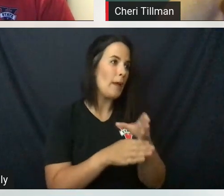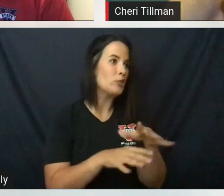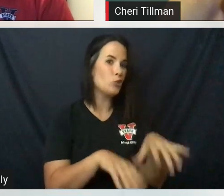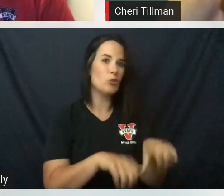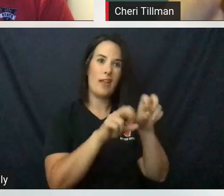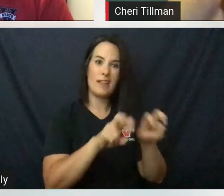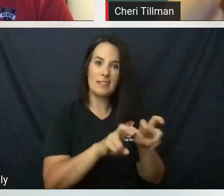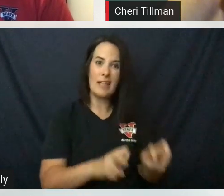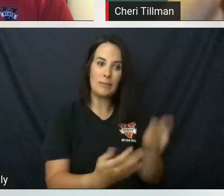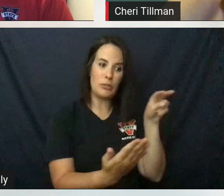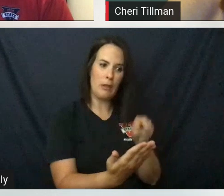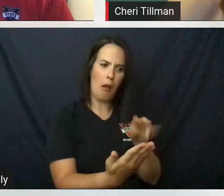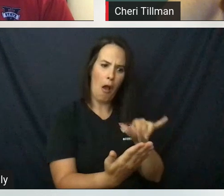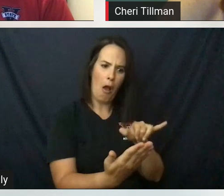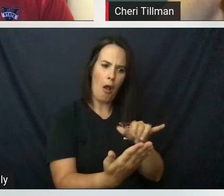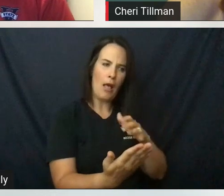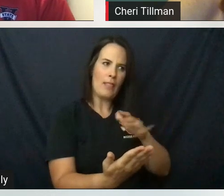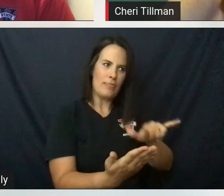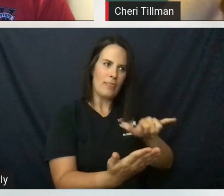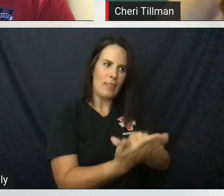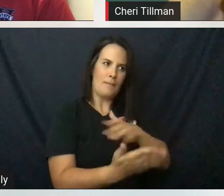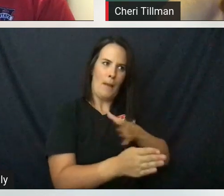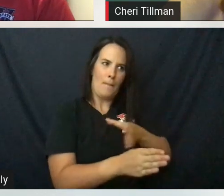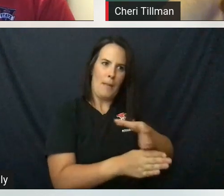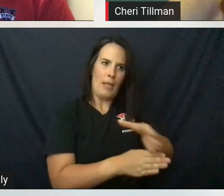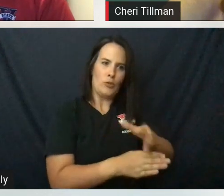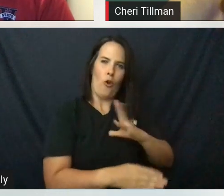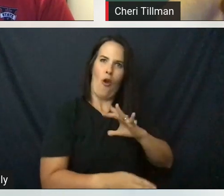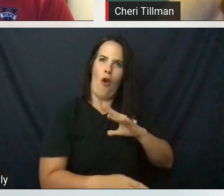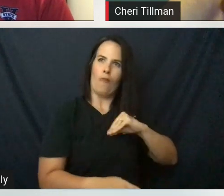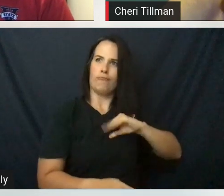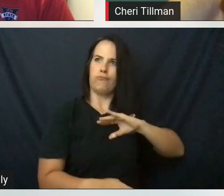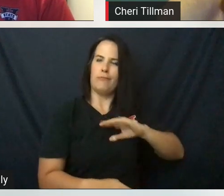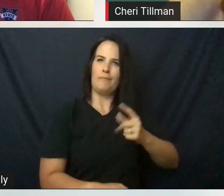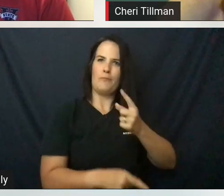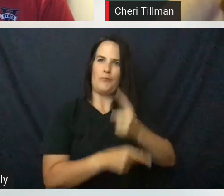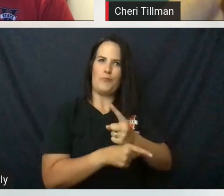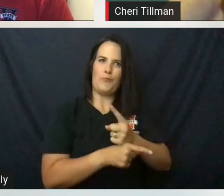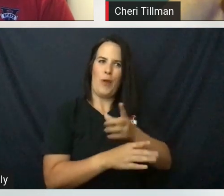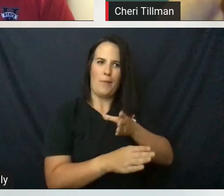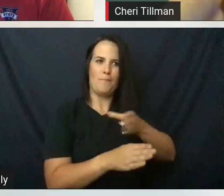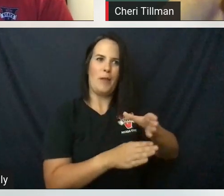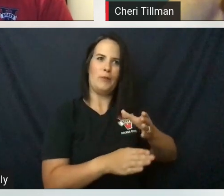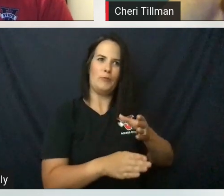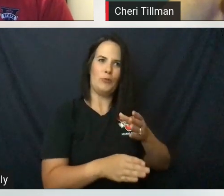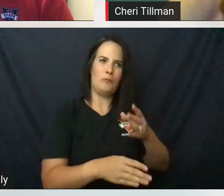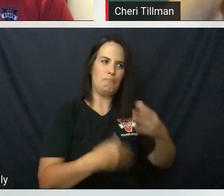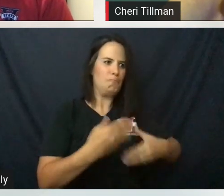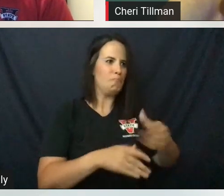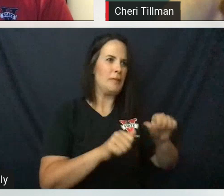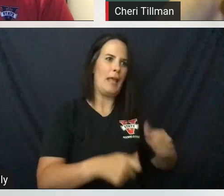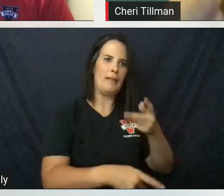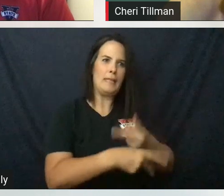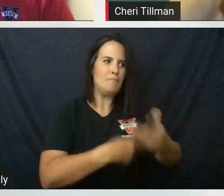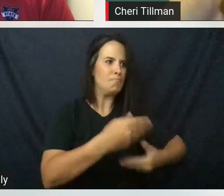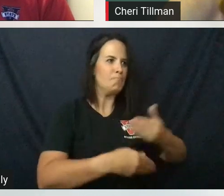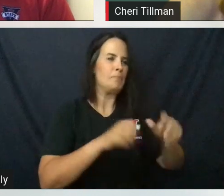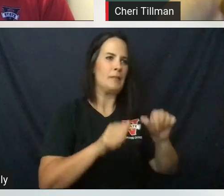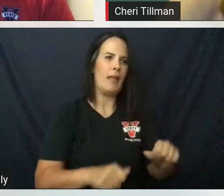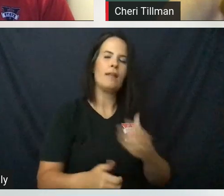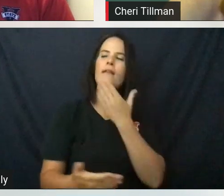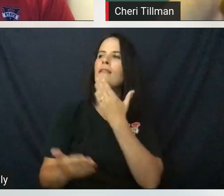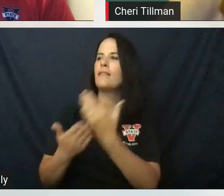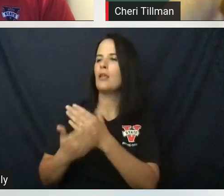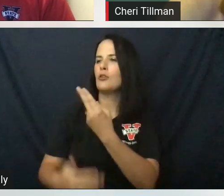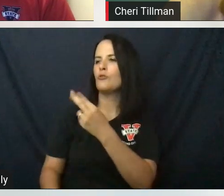top 5 or 10, it's going to help put a little wind in your sails that you're heading in the right direction. So Sherry, thank you for that information on MyMajors. The next